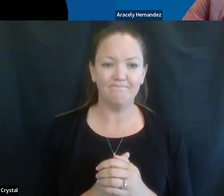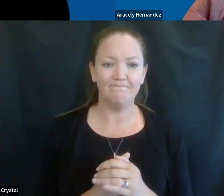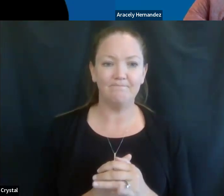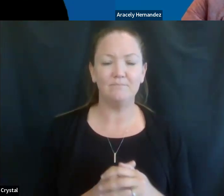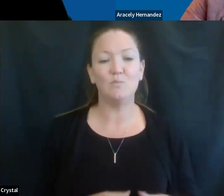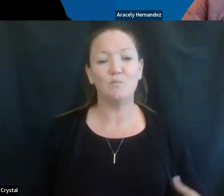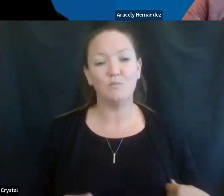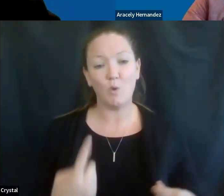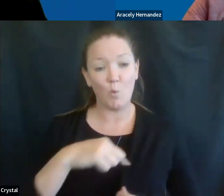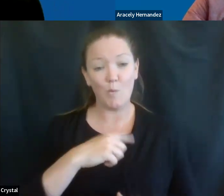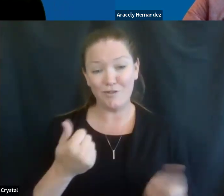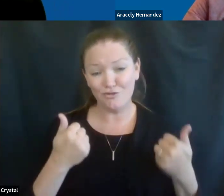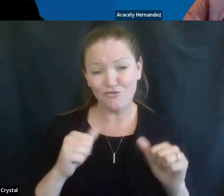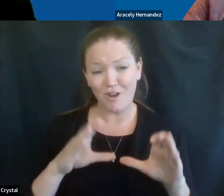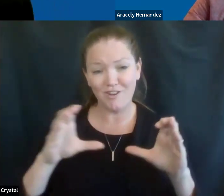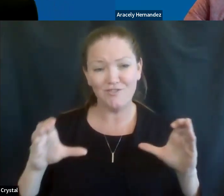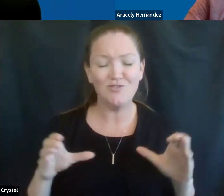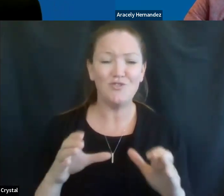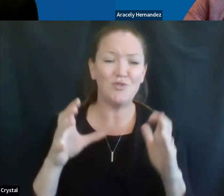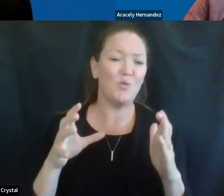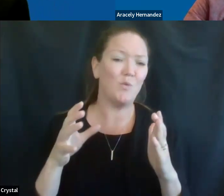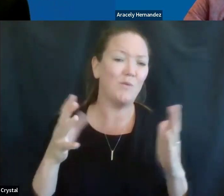we're trying to do as much as we can working with